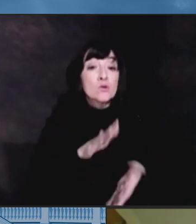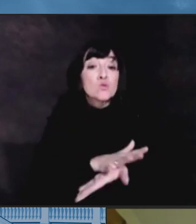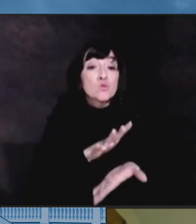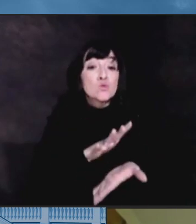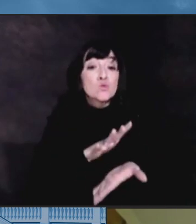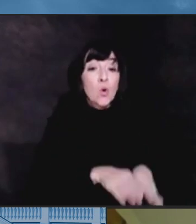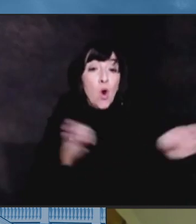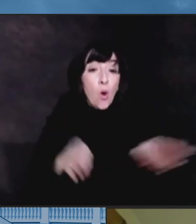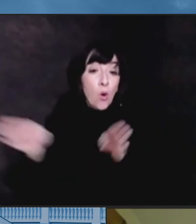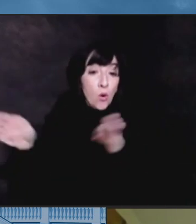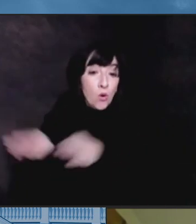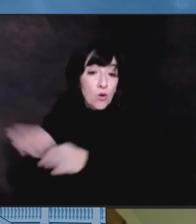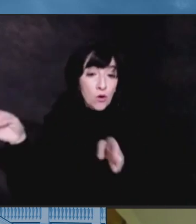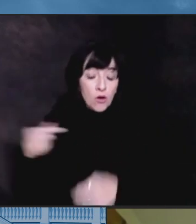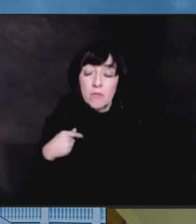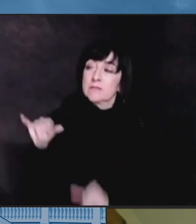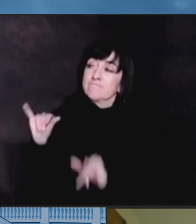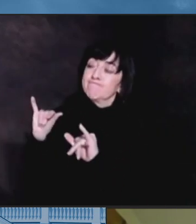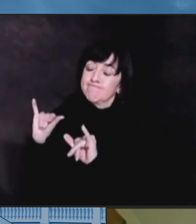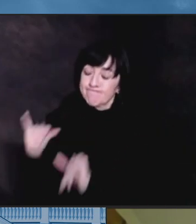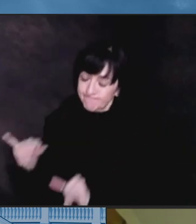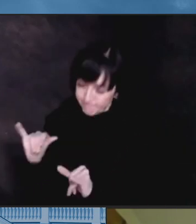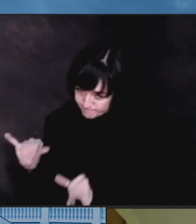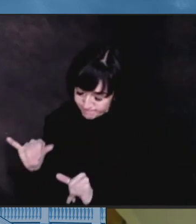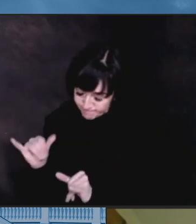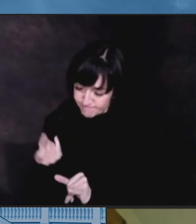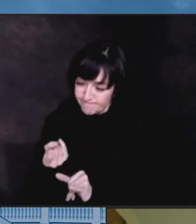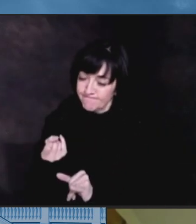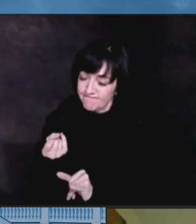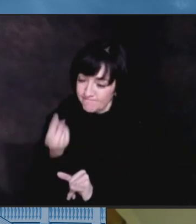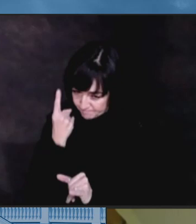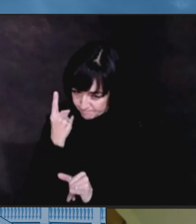accept that rationale, but we want to try to be